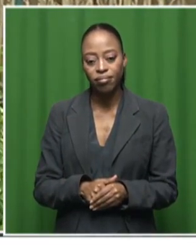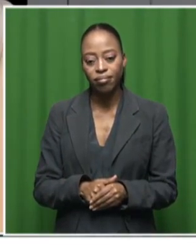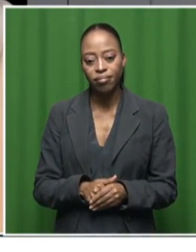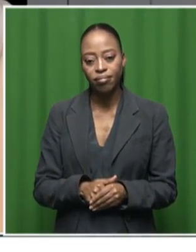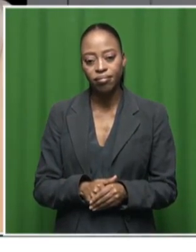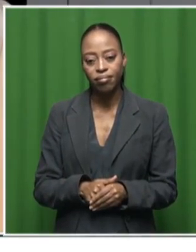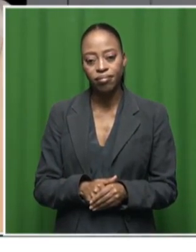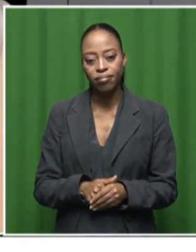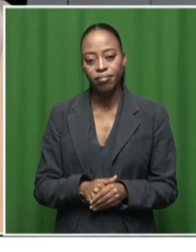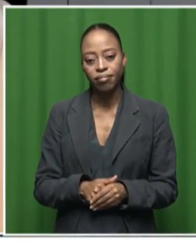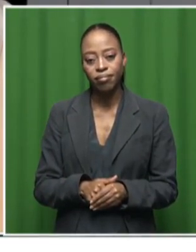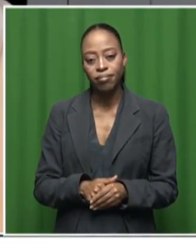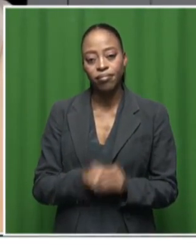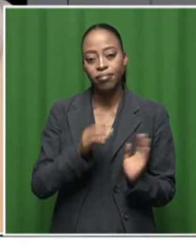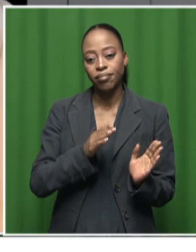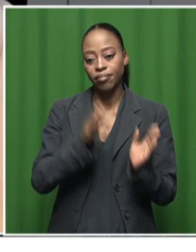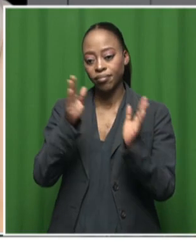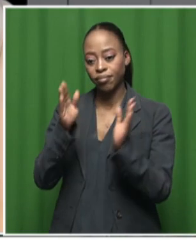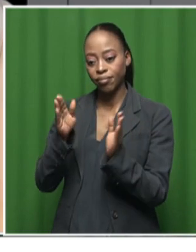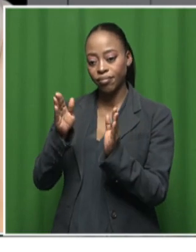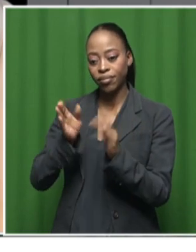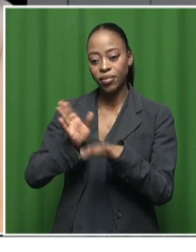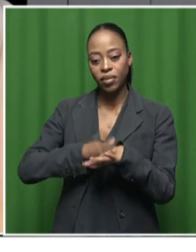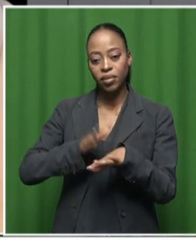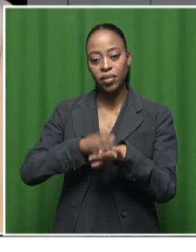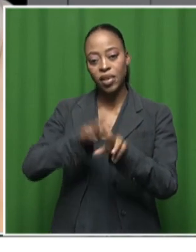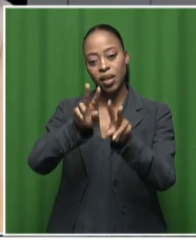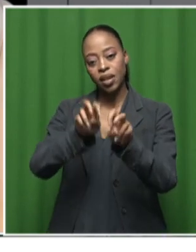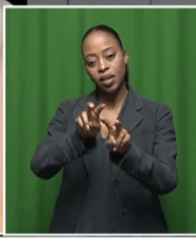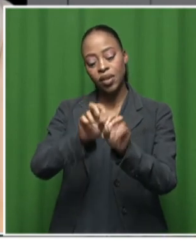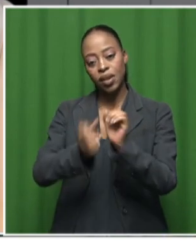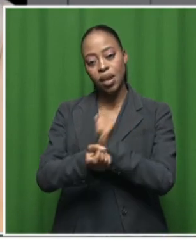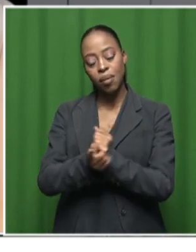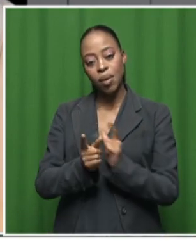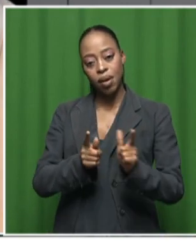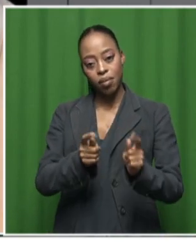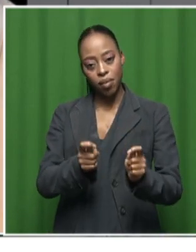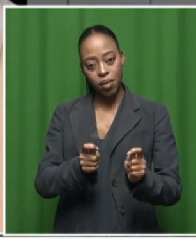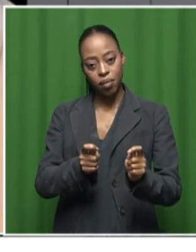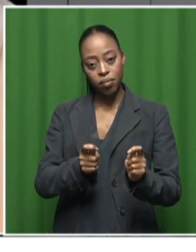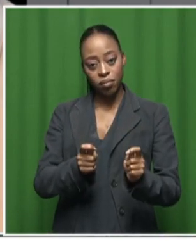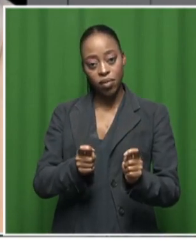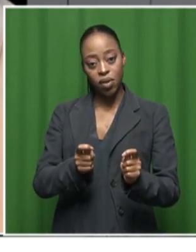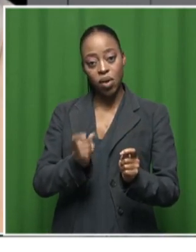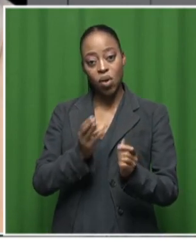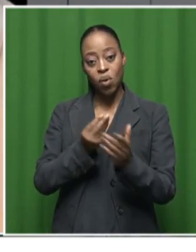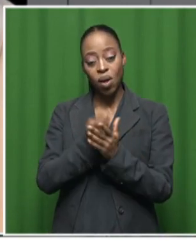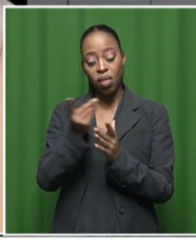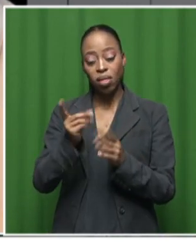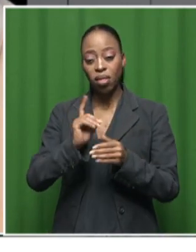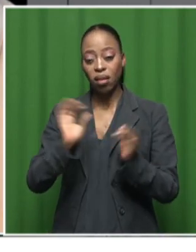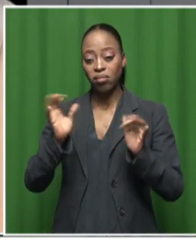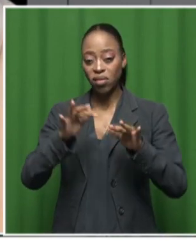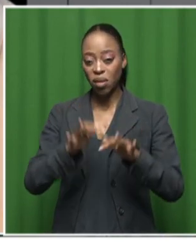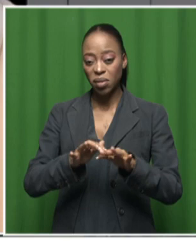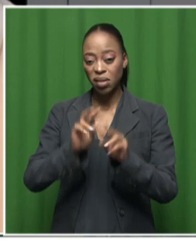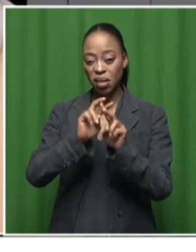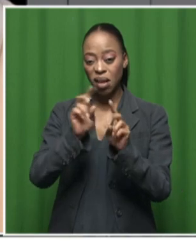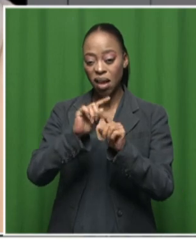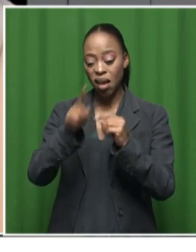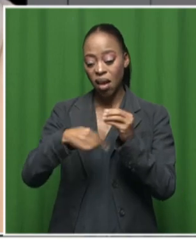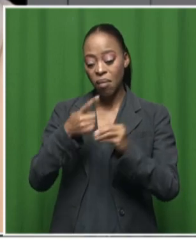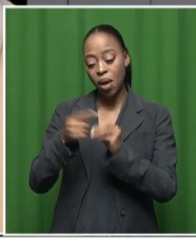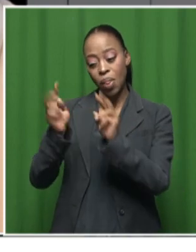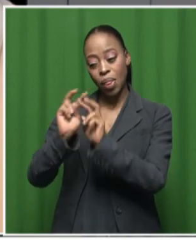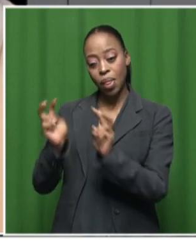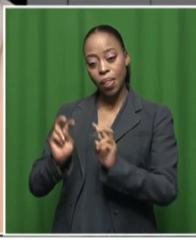I want to turn our attention a little bit to what's happening in Cape Town at the moment with the Green Hydrogen Summit. And I will quote